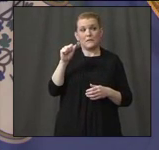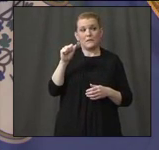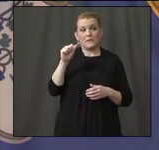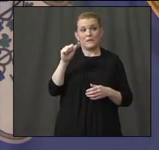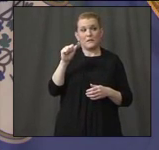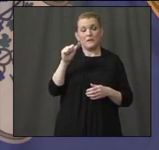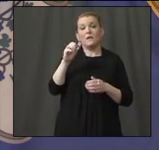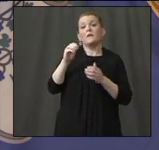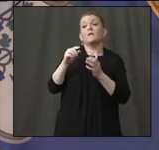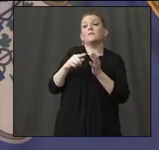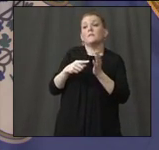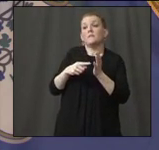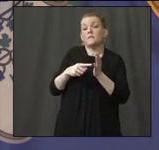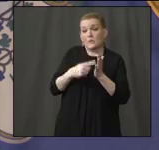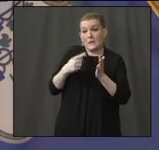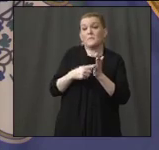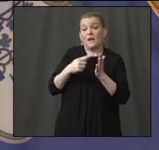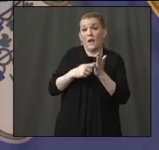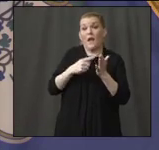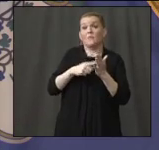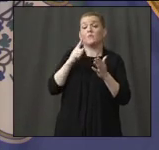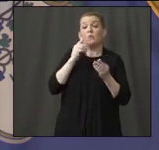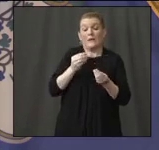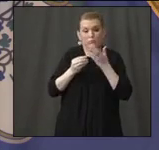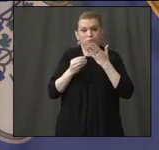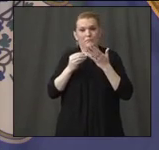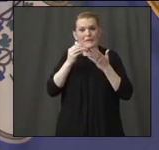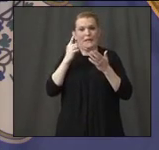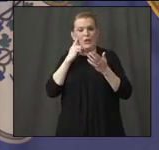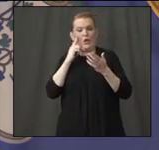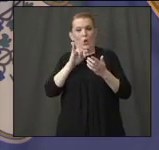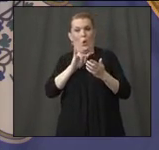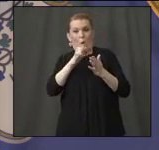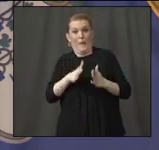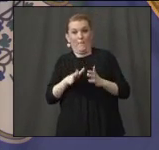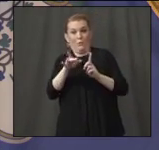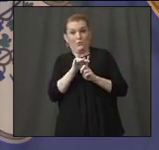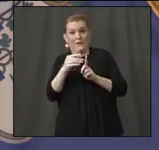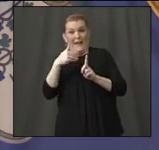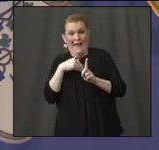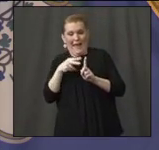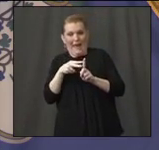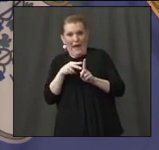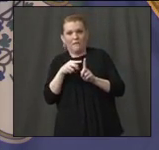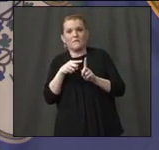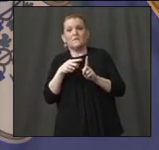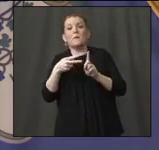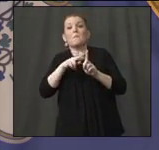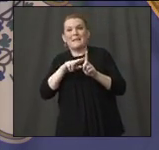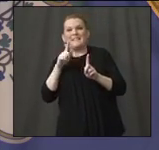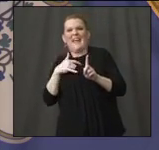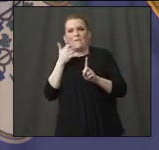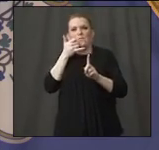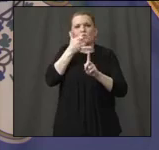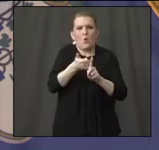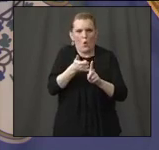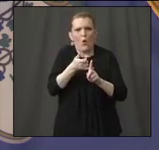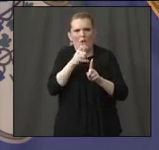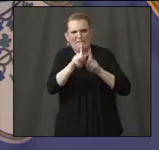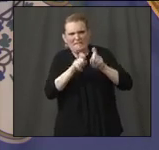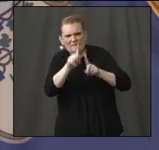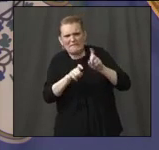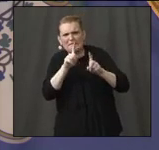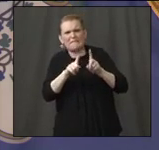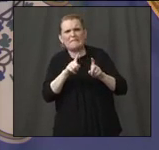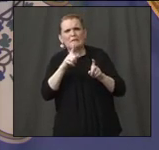get a sense of who that person talked to. And by the way, they thought they'd probably have a contact of 10, which would have meant, oh my gosh,